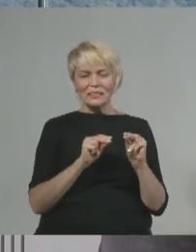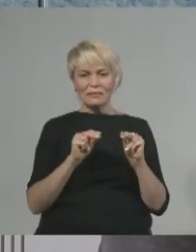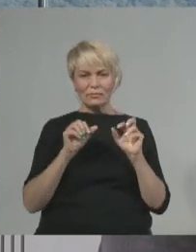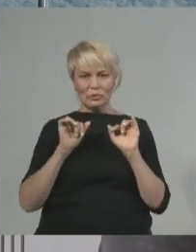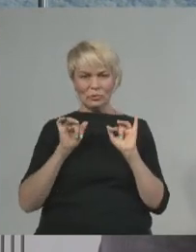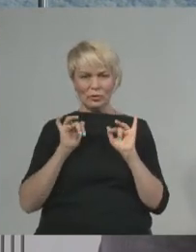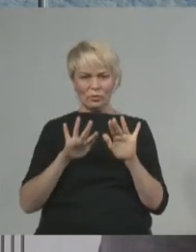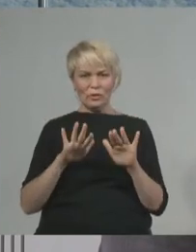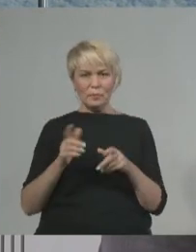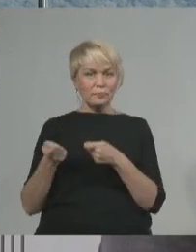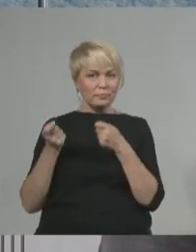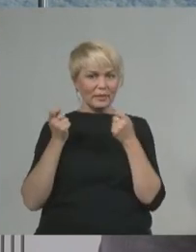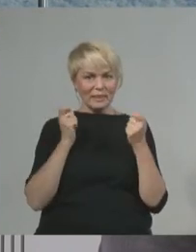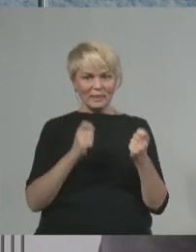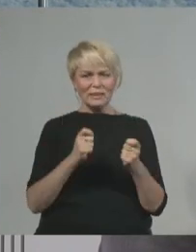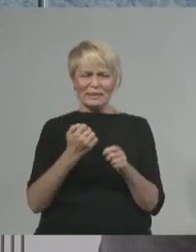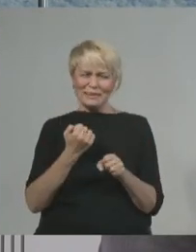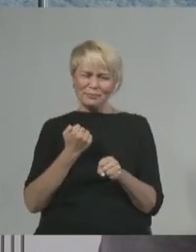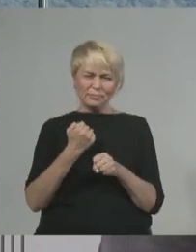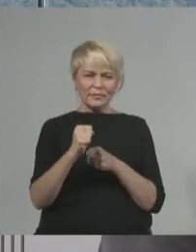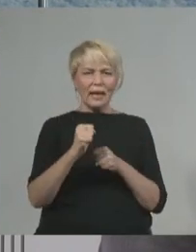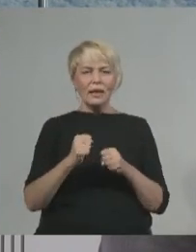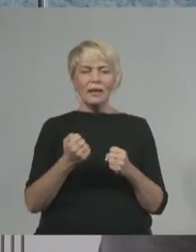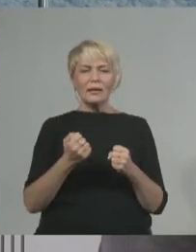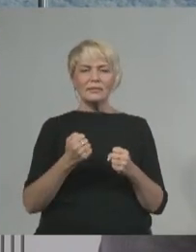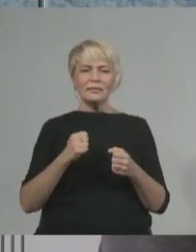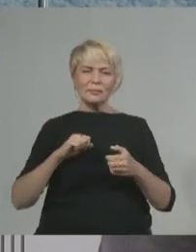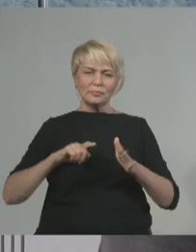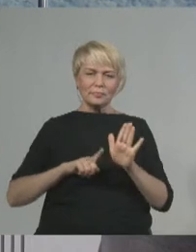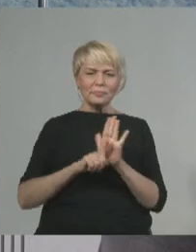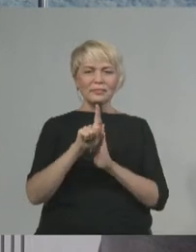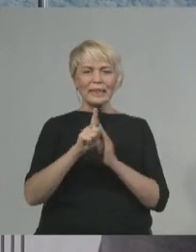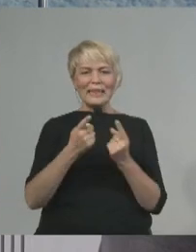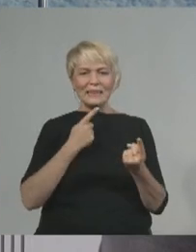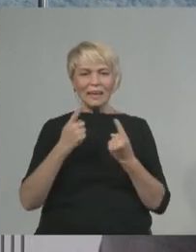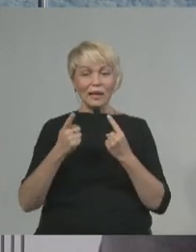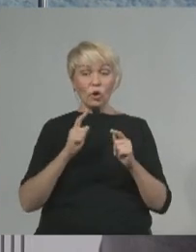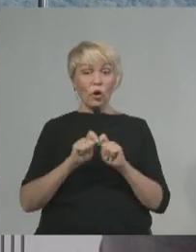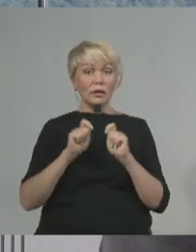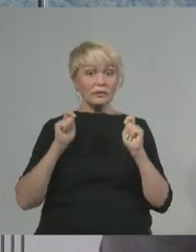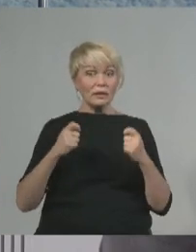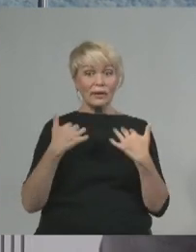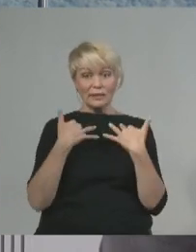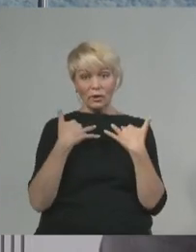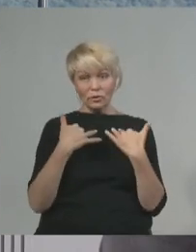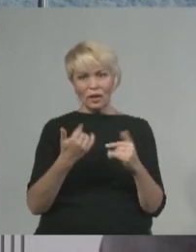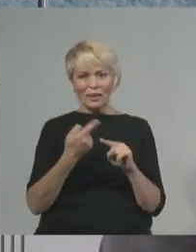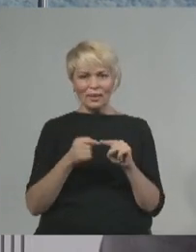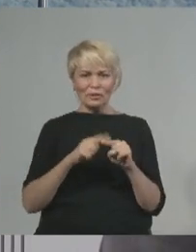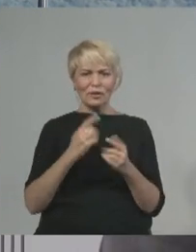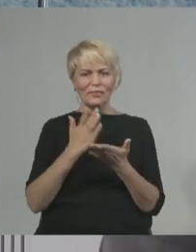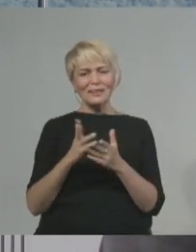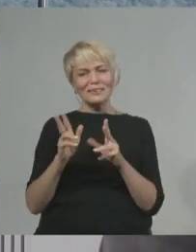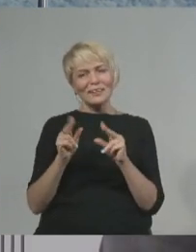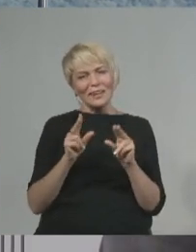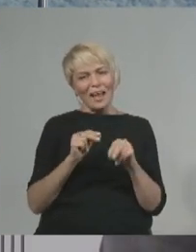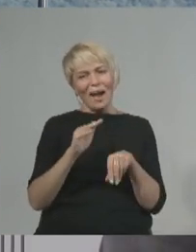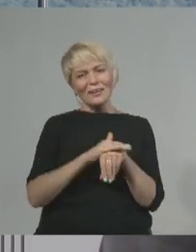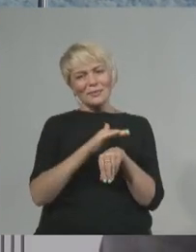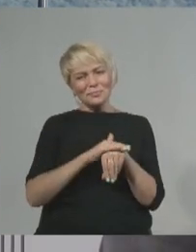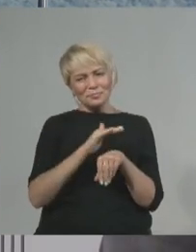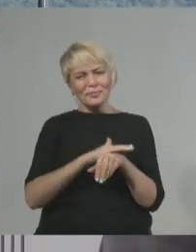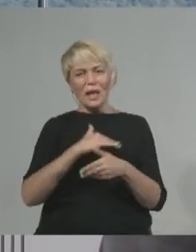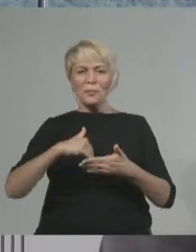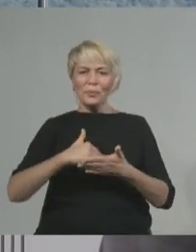to strengthen the dialogue urge and to involve uh not only